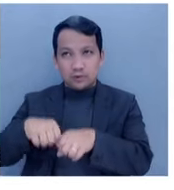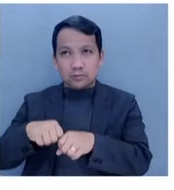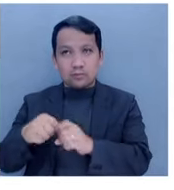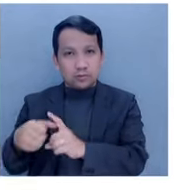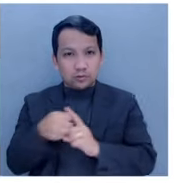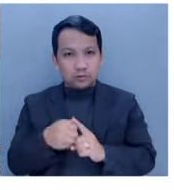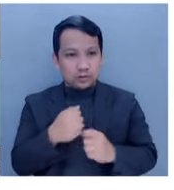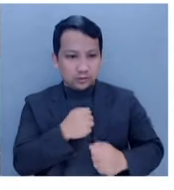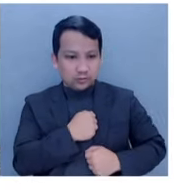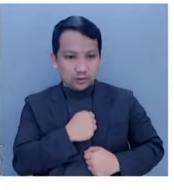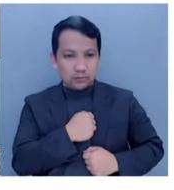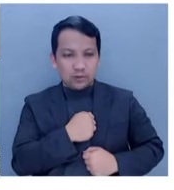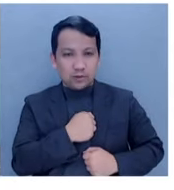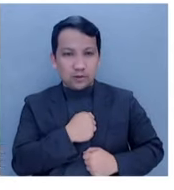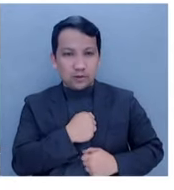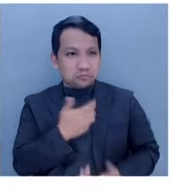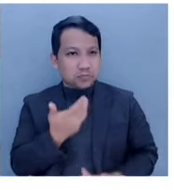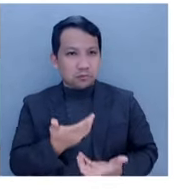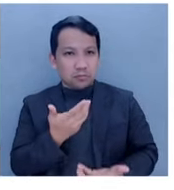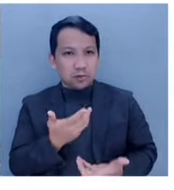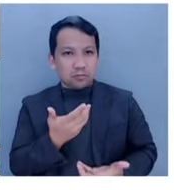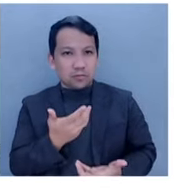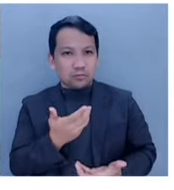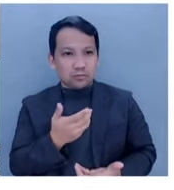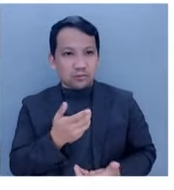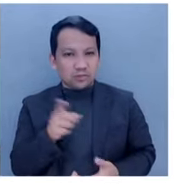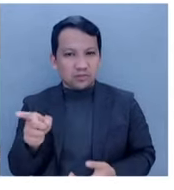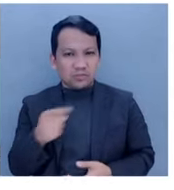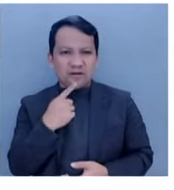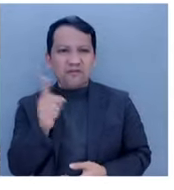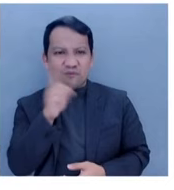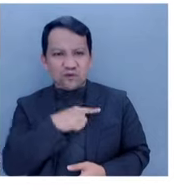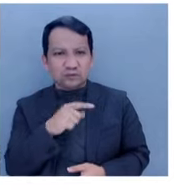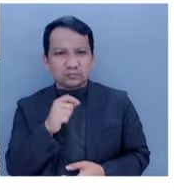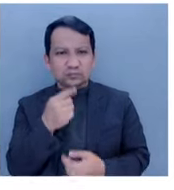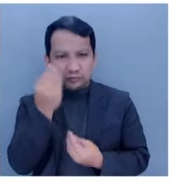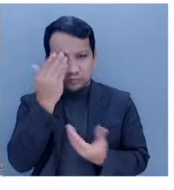military was just, you know, making a false claim with